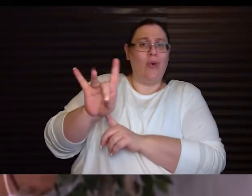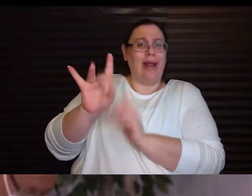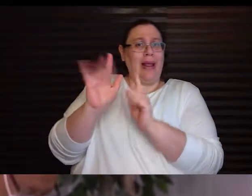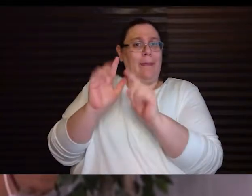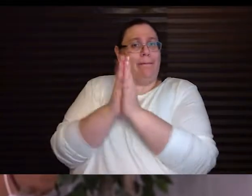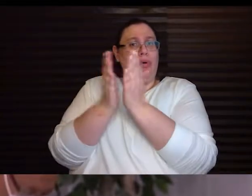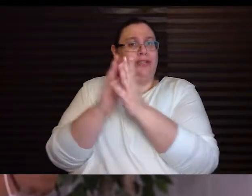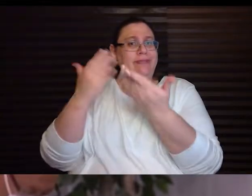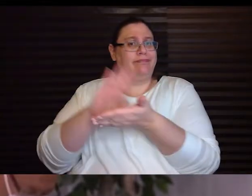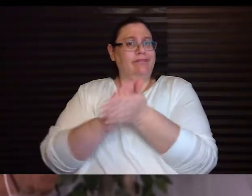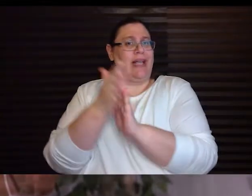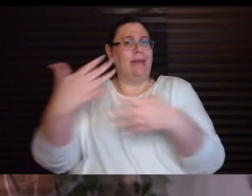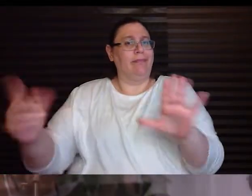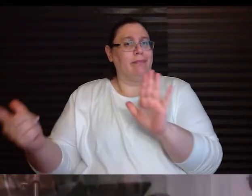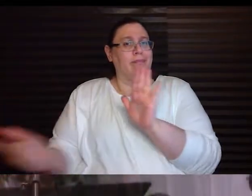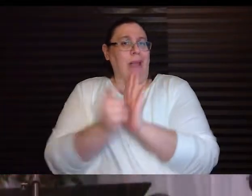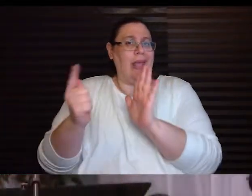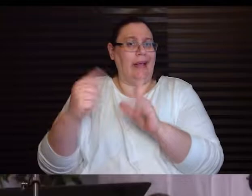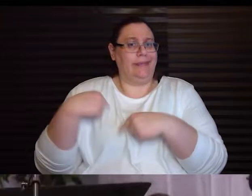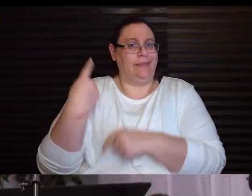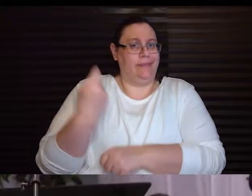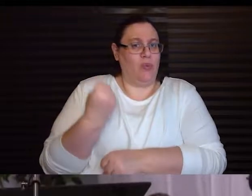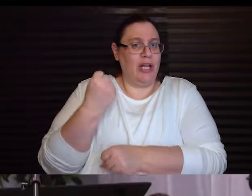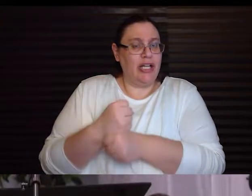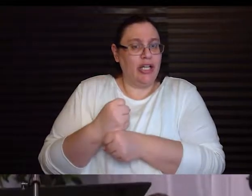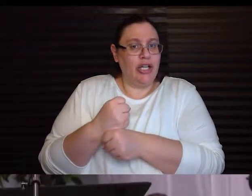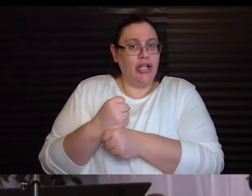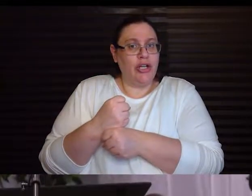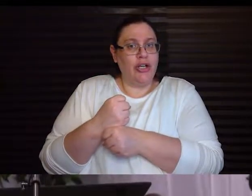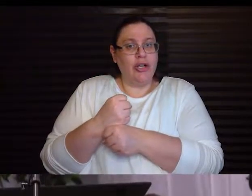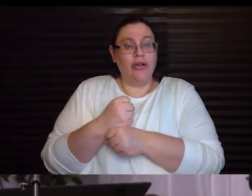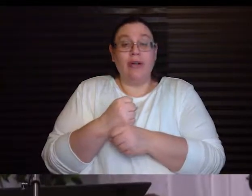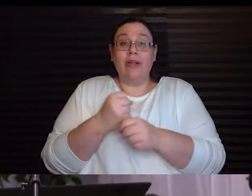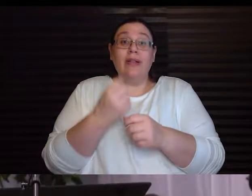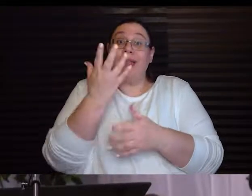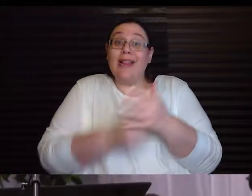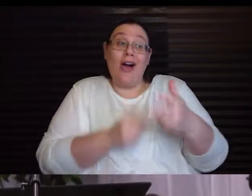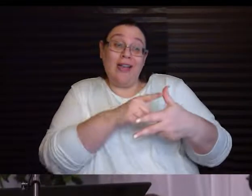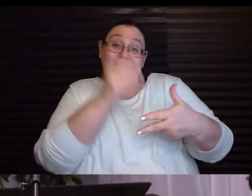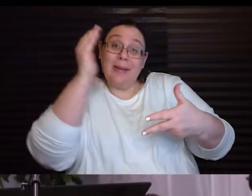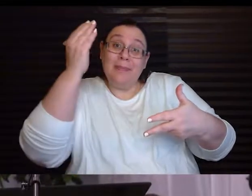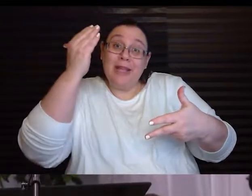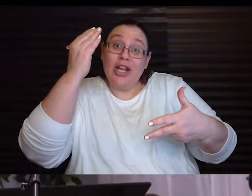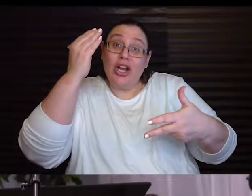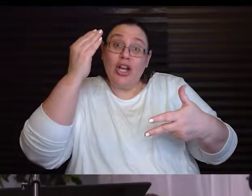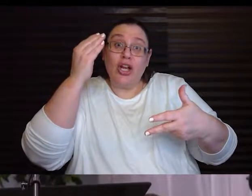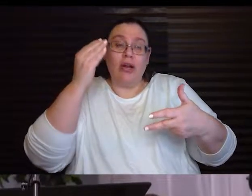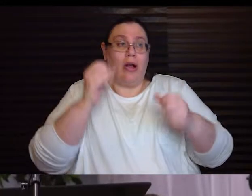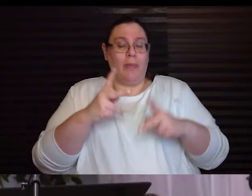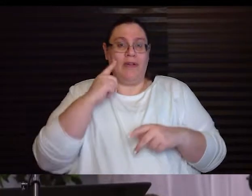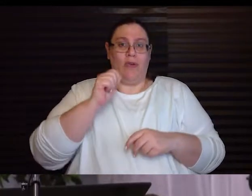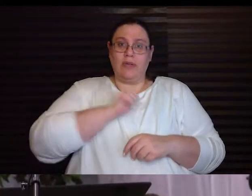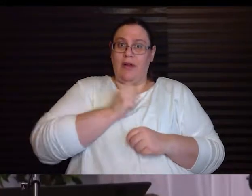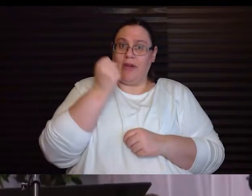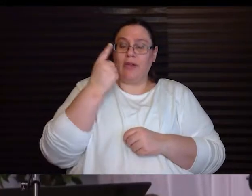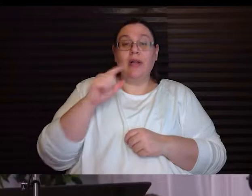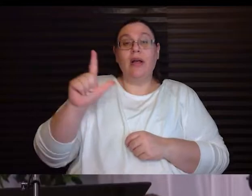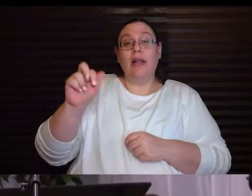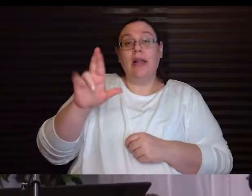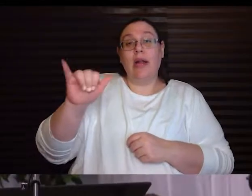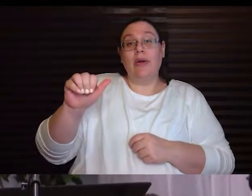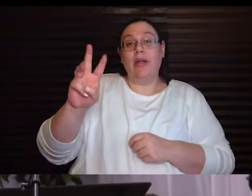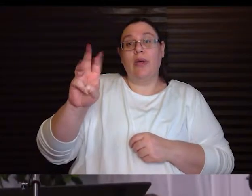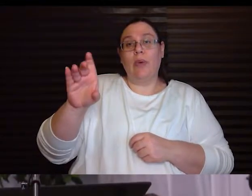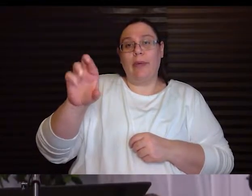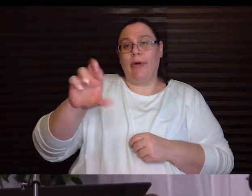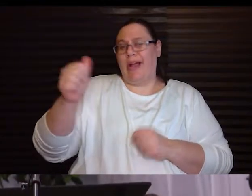1,648 books were banned in this past year. They lost a mirror, an opportunity for self-understanding. Larry Weber,